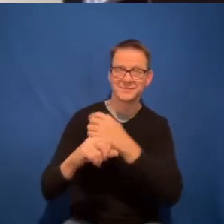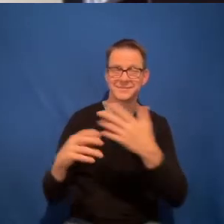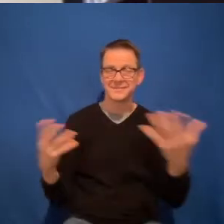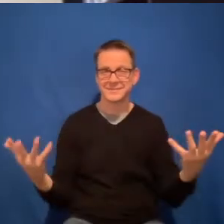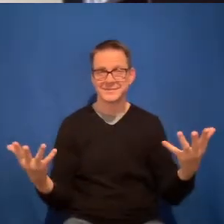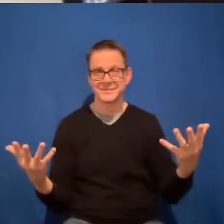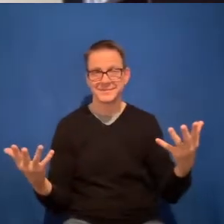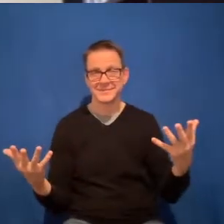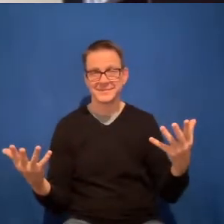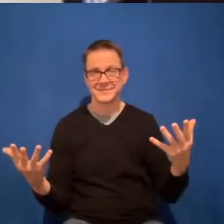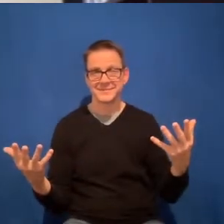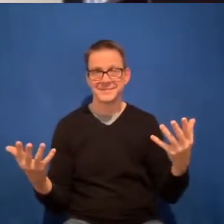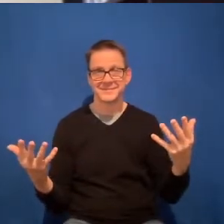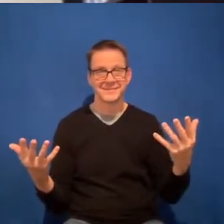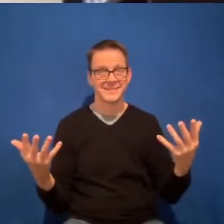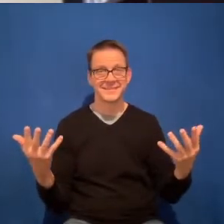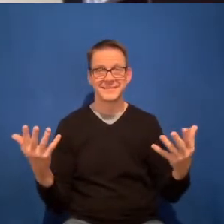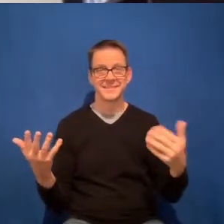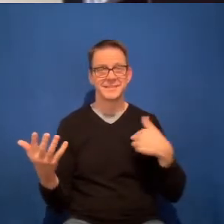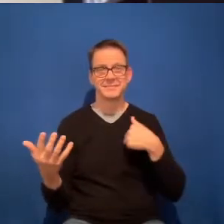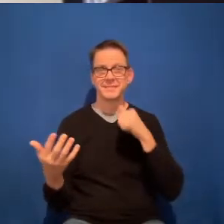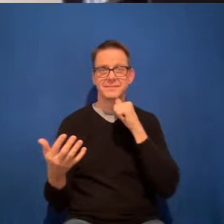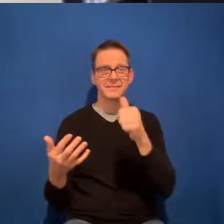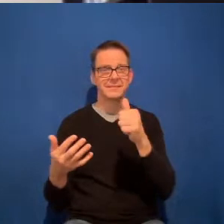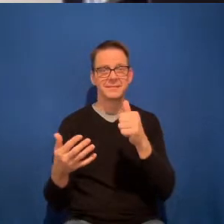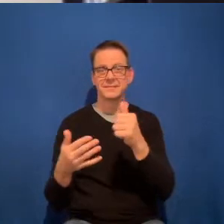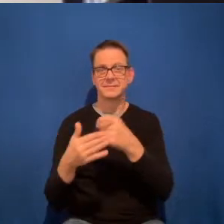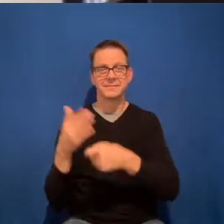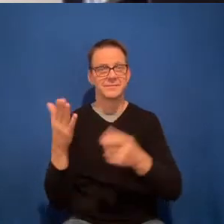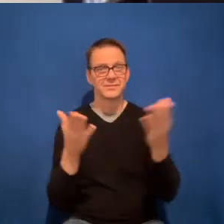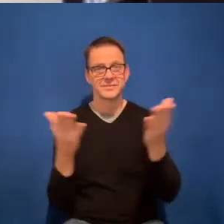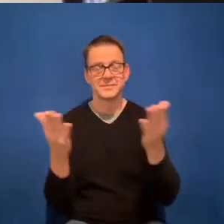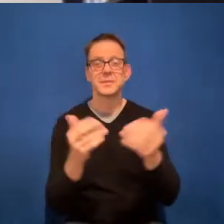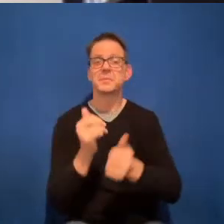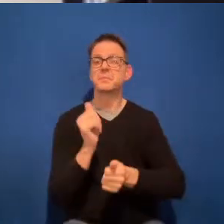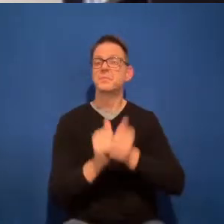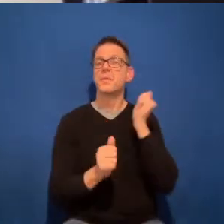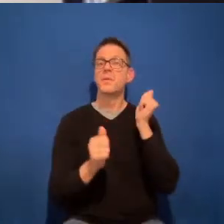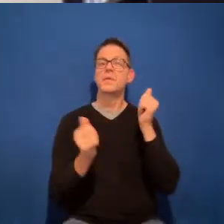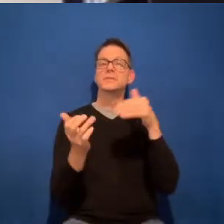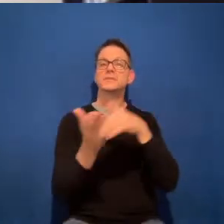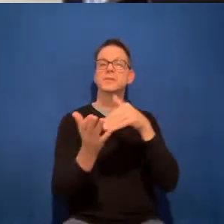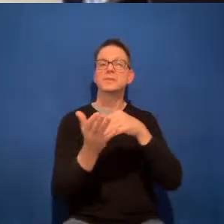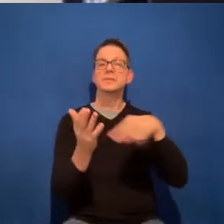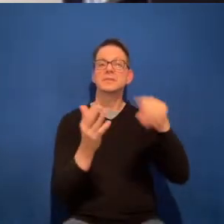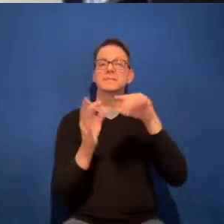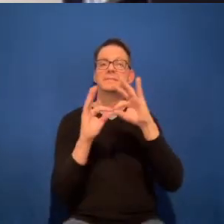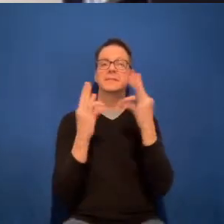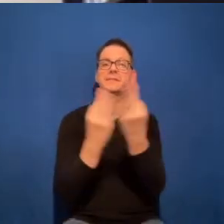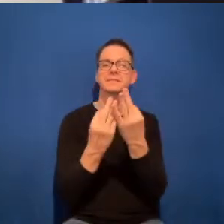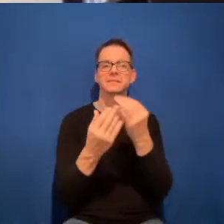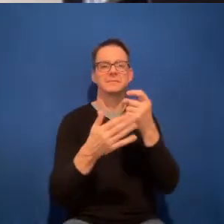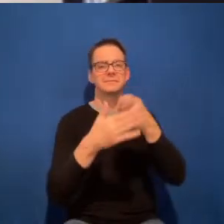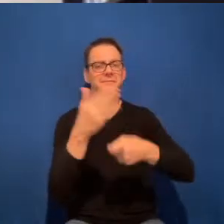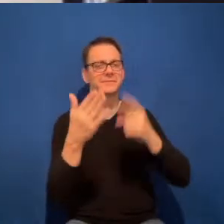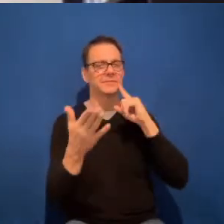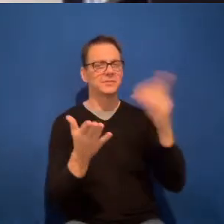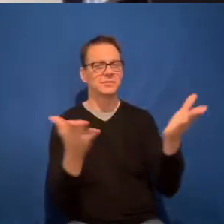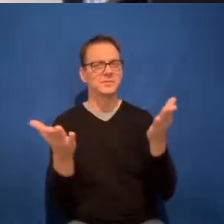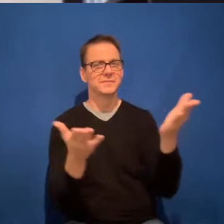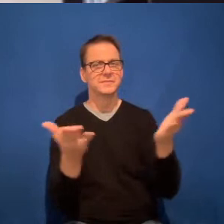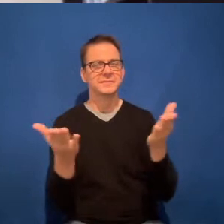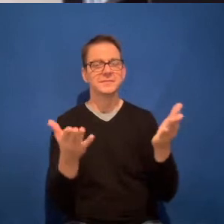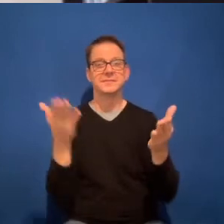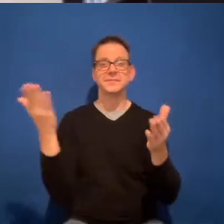I'm not fee for service. I happen to work in a different way, but the vast majority of family doctors in Alberta are fee for service. The government has